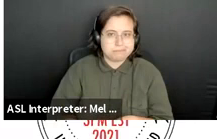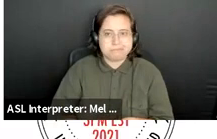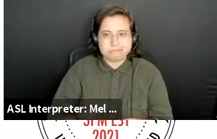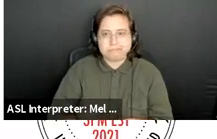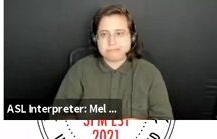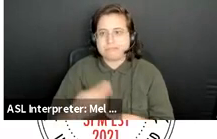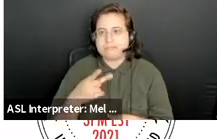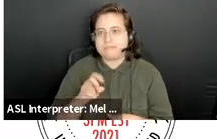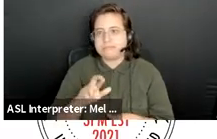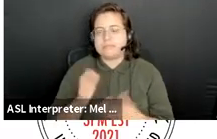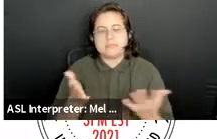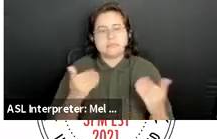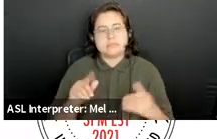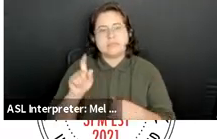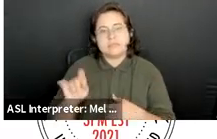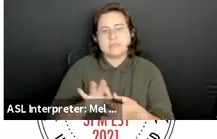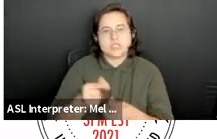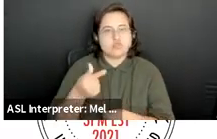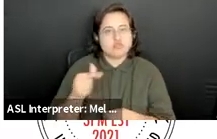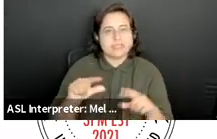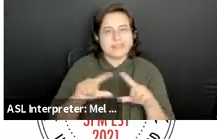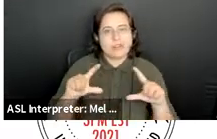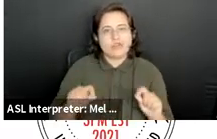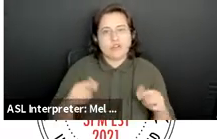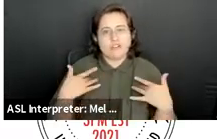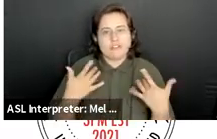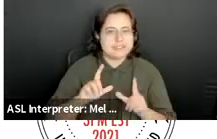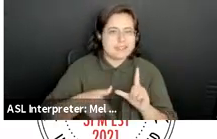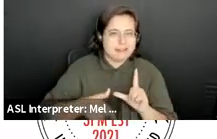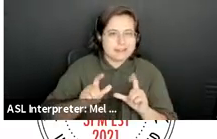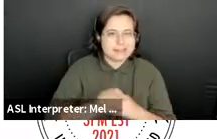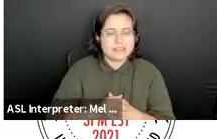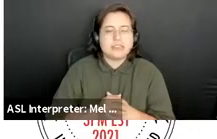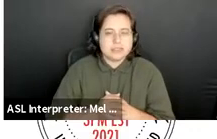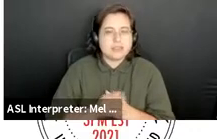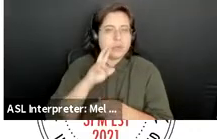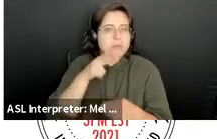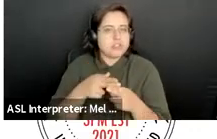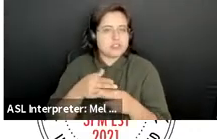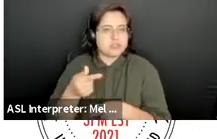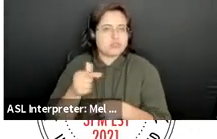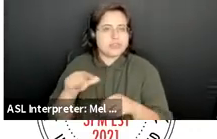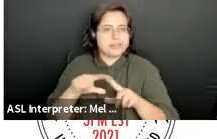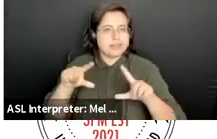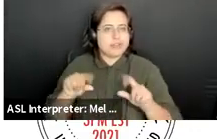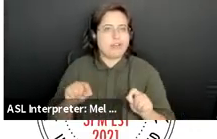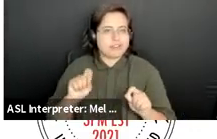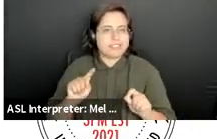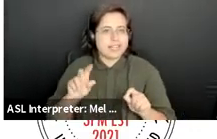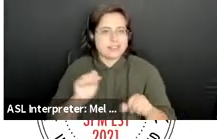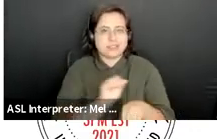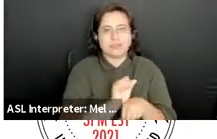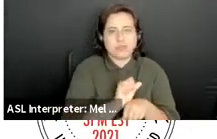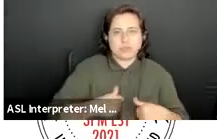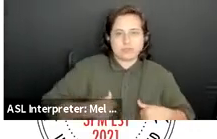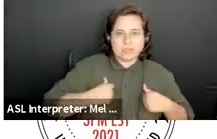And then the next question is around green card status, which is, we'll point out is green card status and permanent residency is